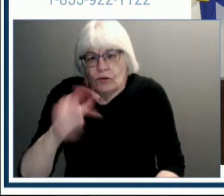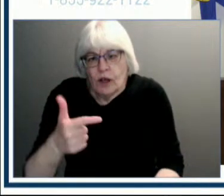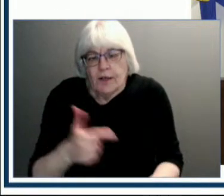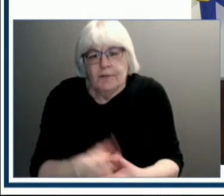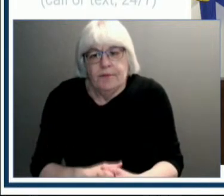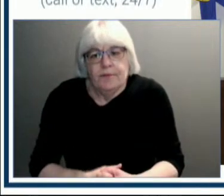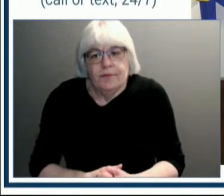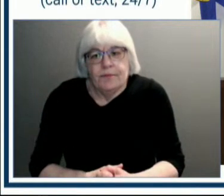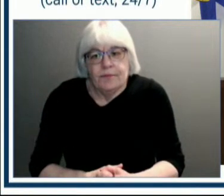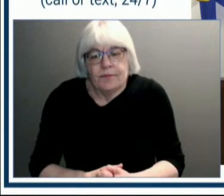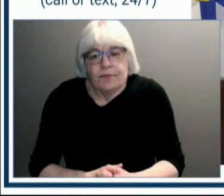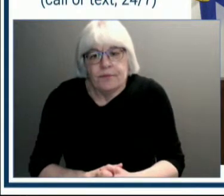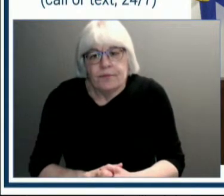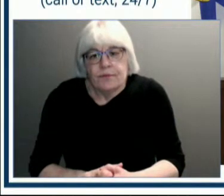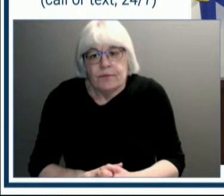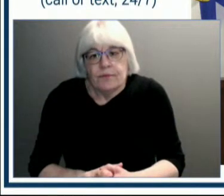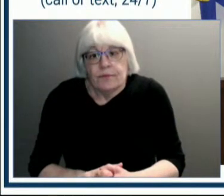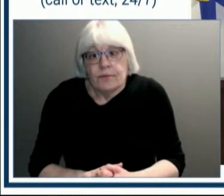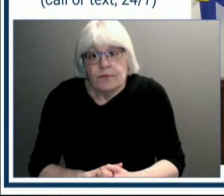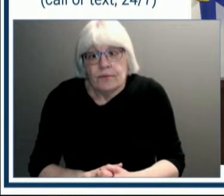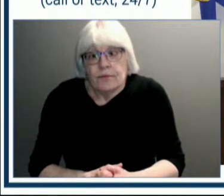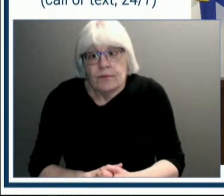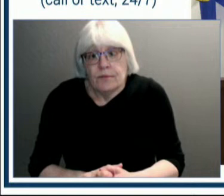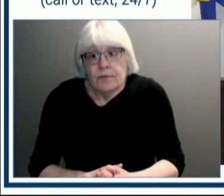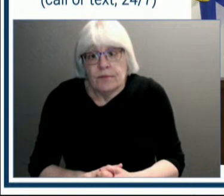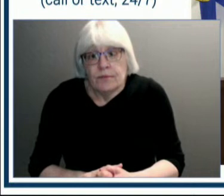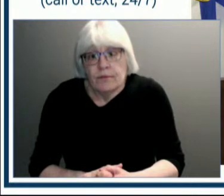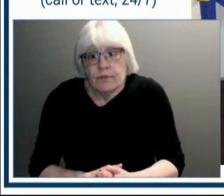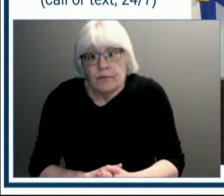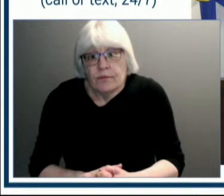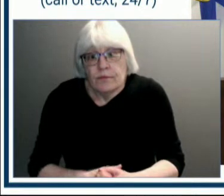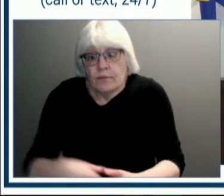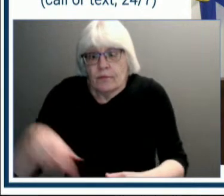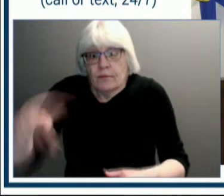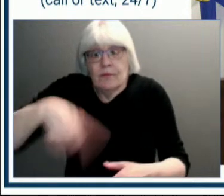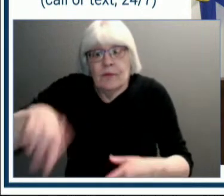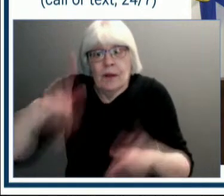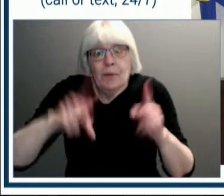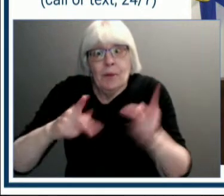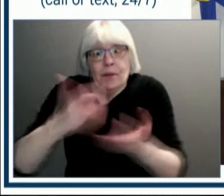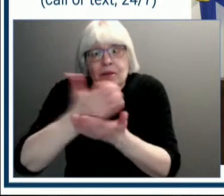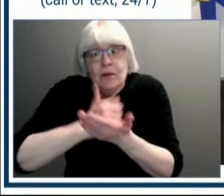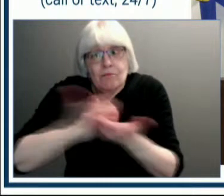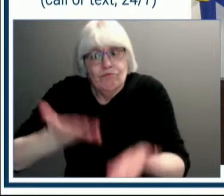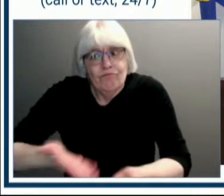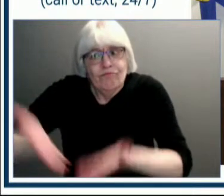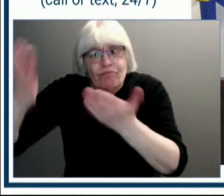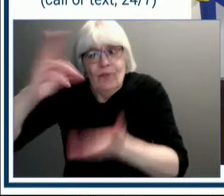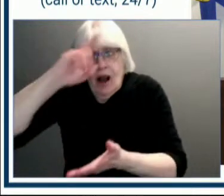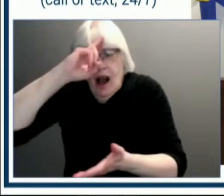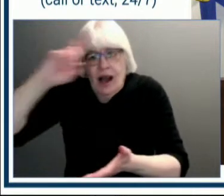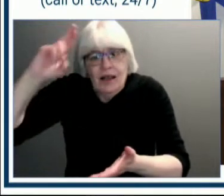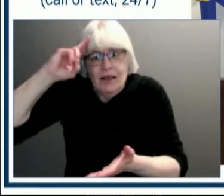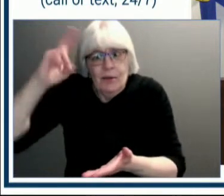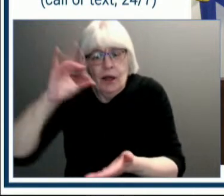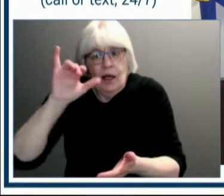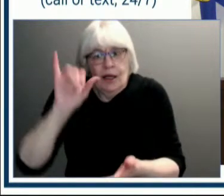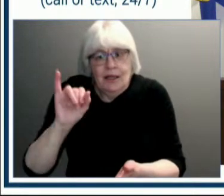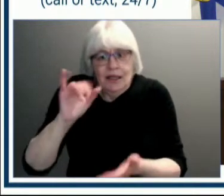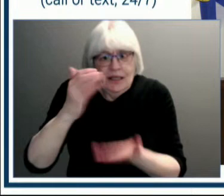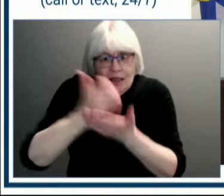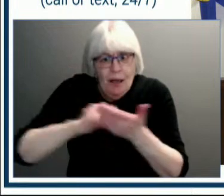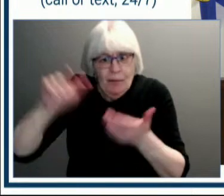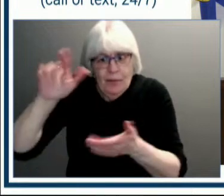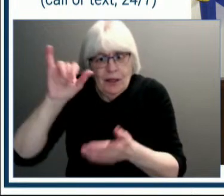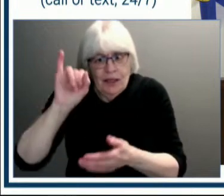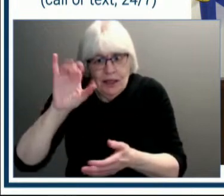hospitalized, and I think it was 8 in ICU, are they all a result of Omicron? And if not, can